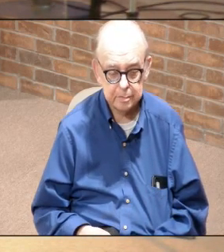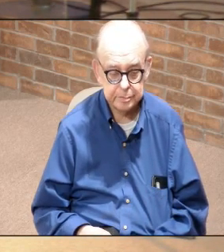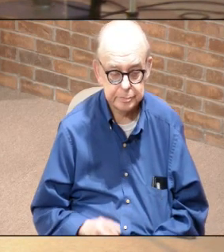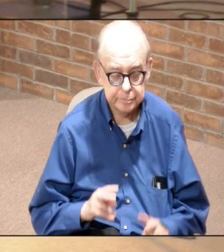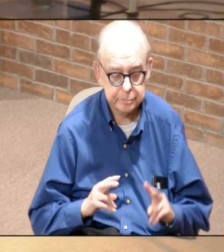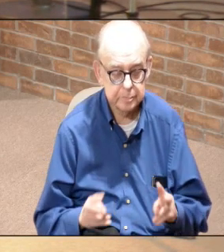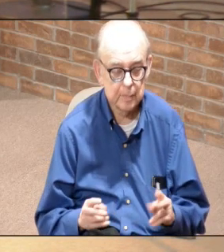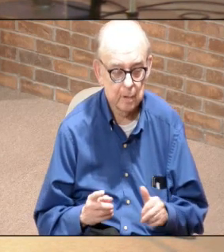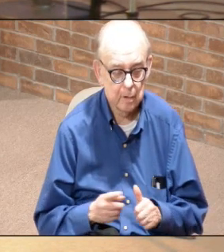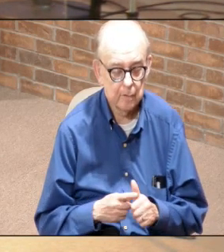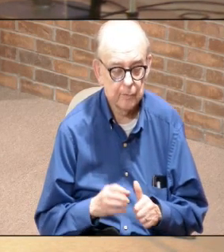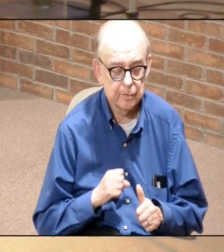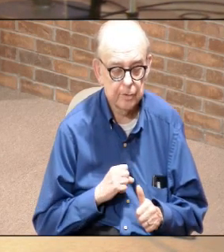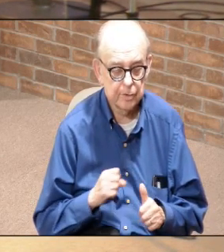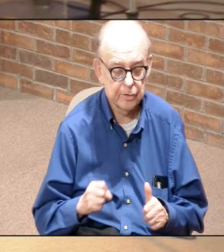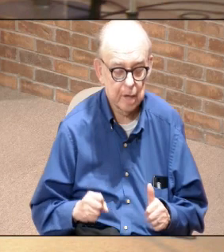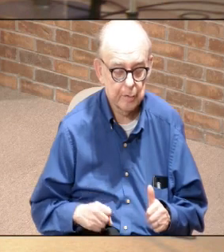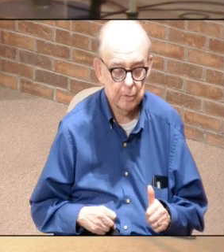look at 1 Samuel